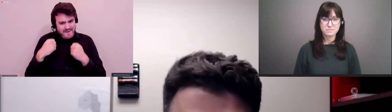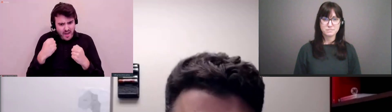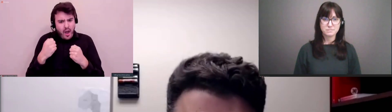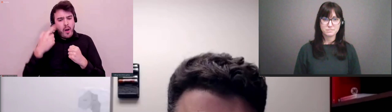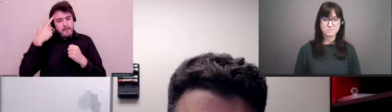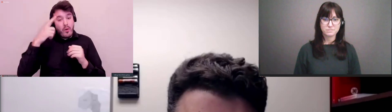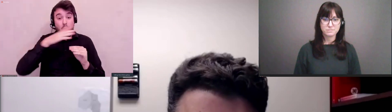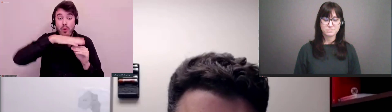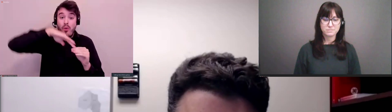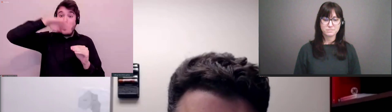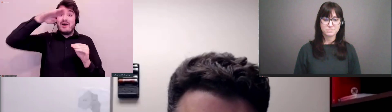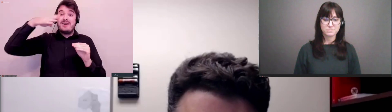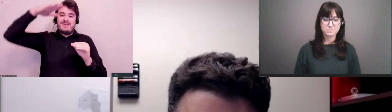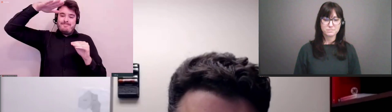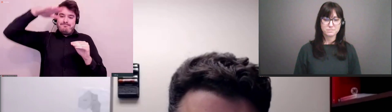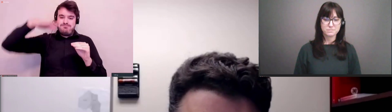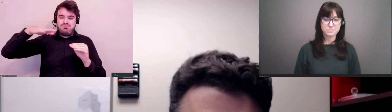COVID-19.